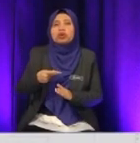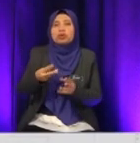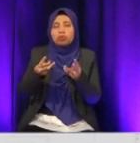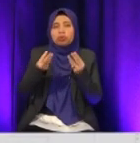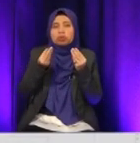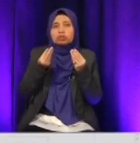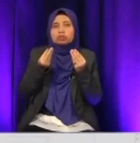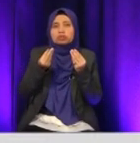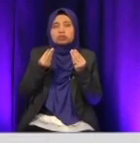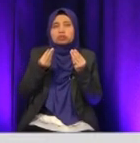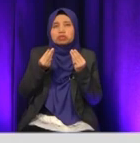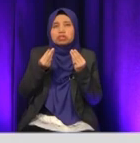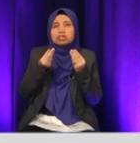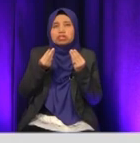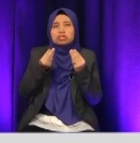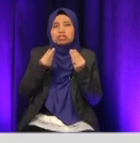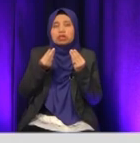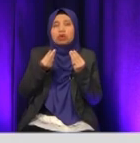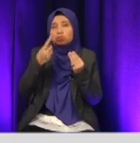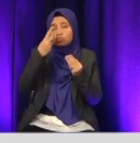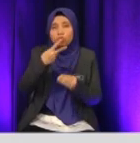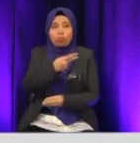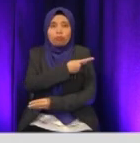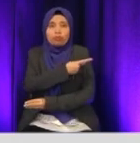who wanted to sign up for vaccination.